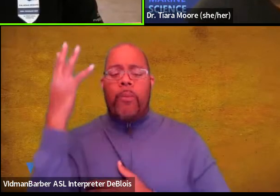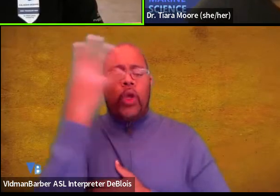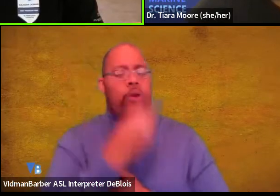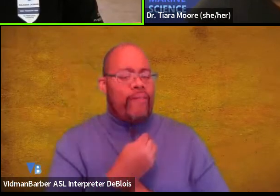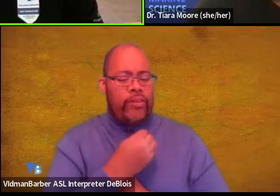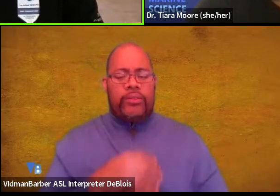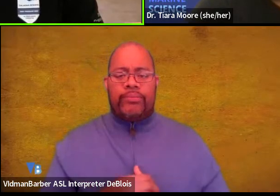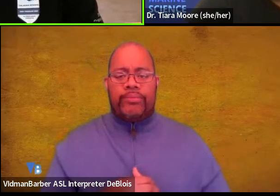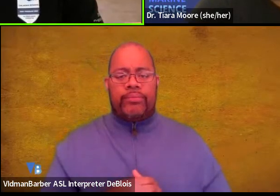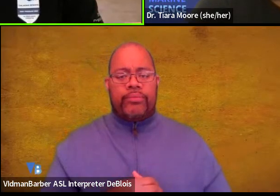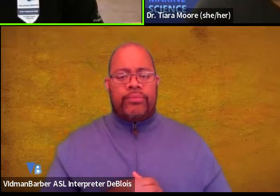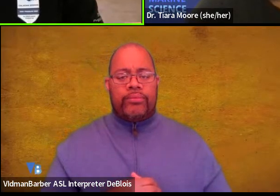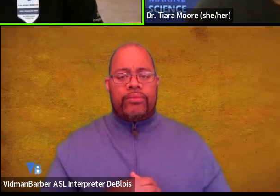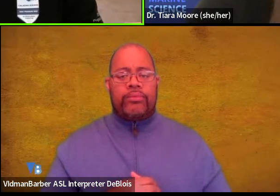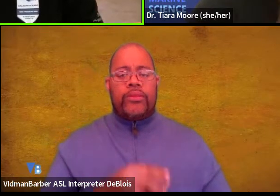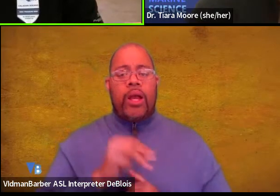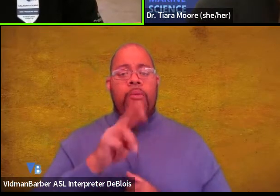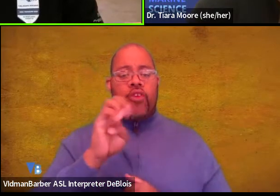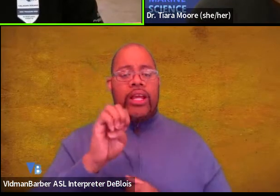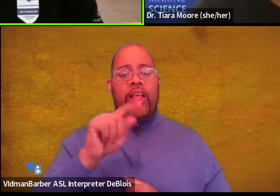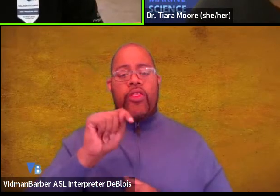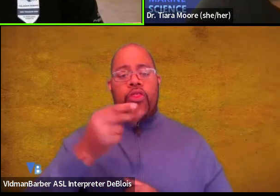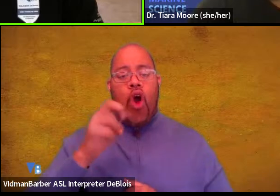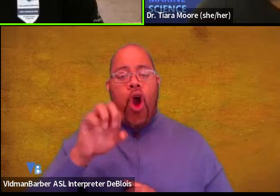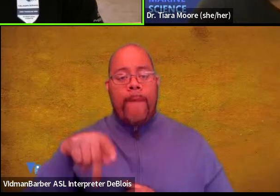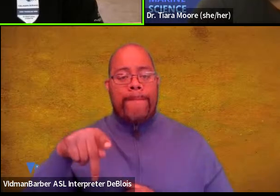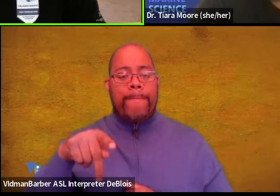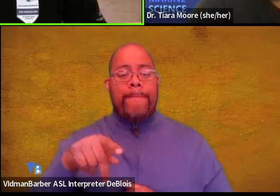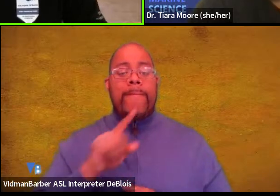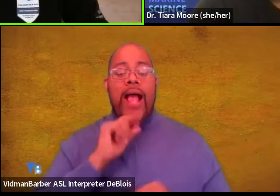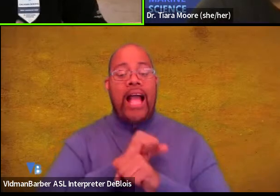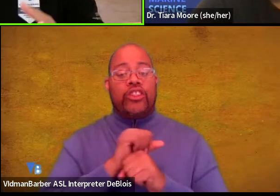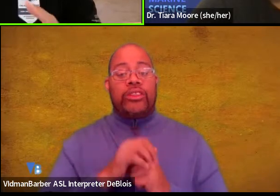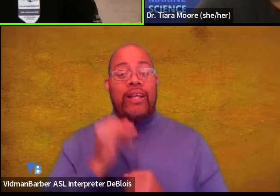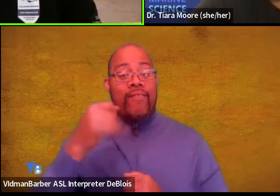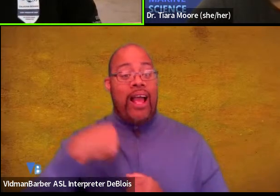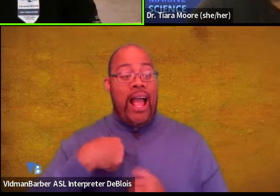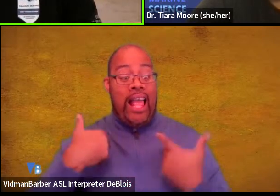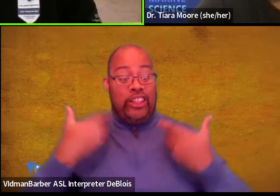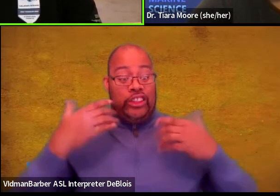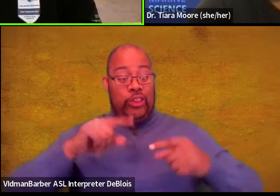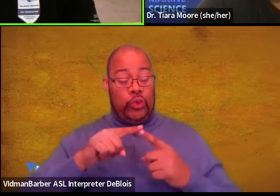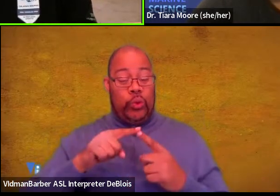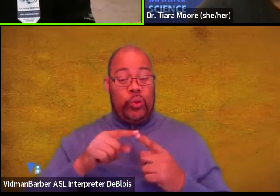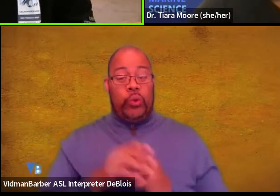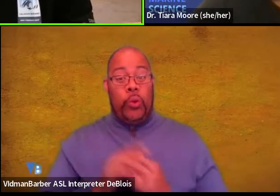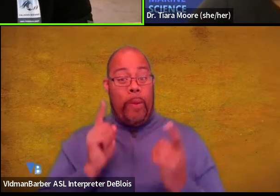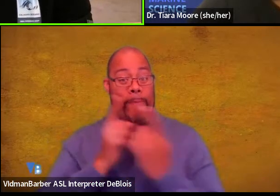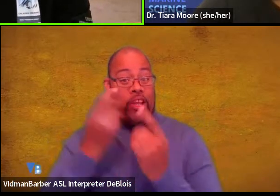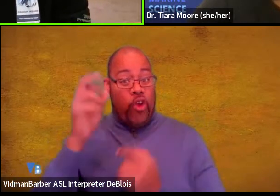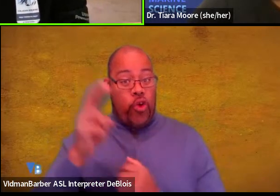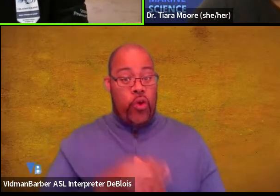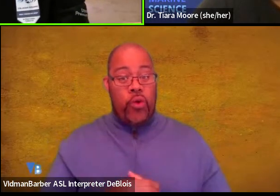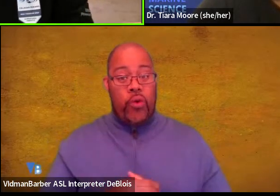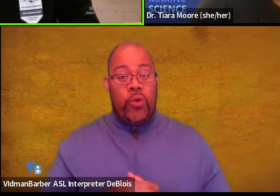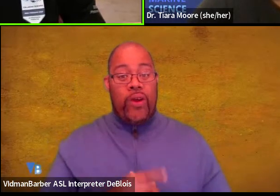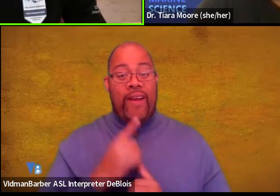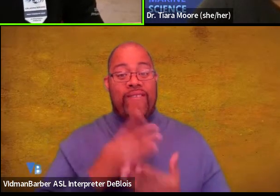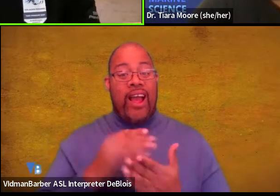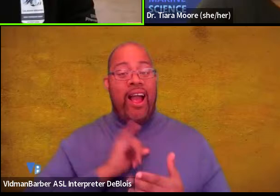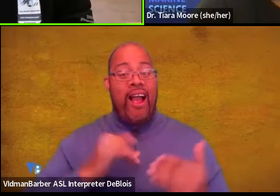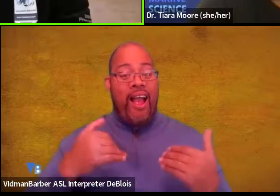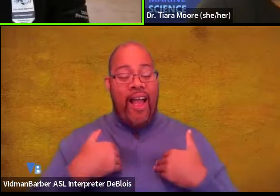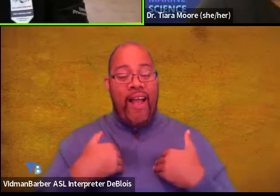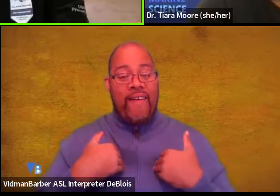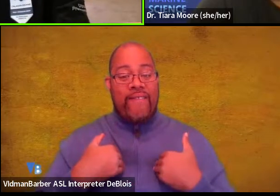done. And Marie Tharp, actually, if I had the chance to even meet her, in fact, I have